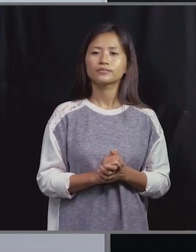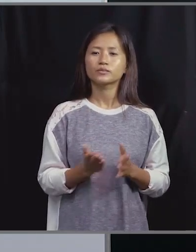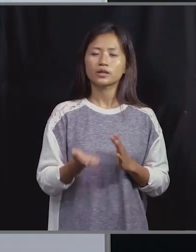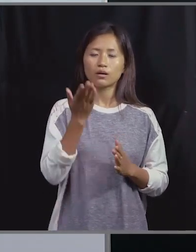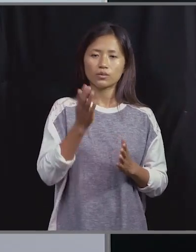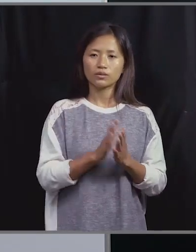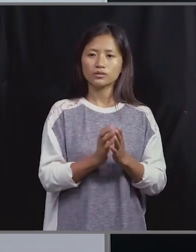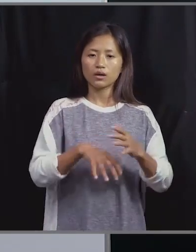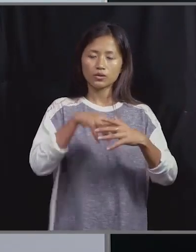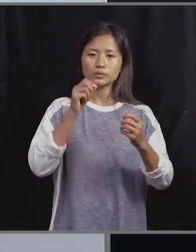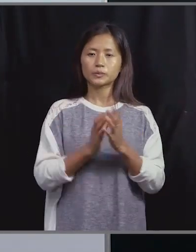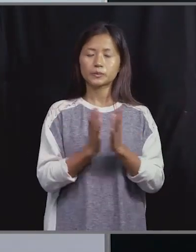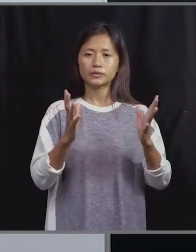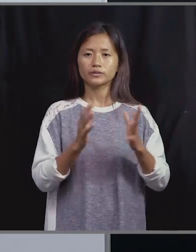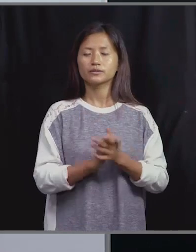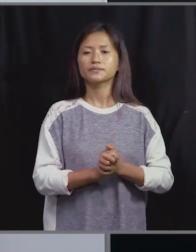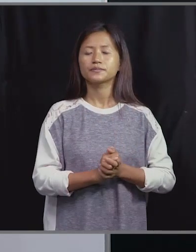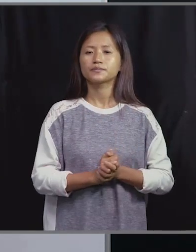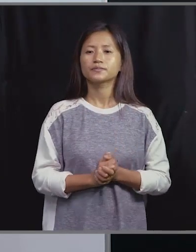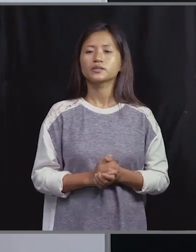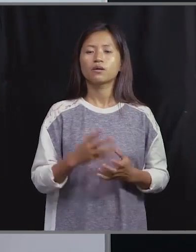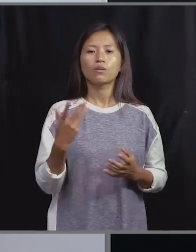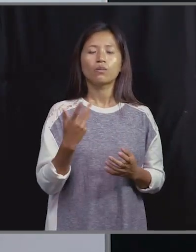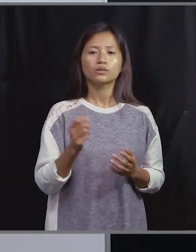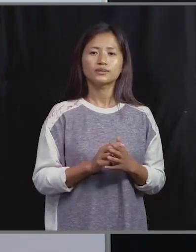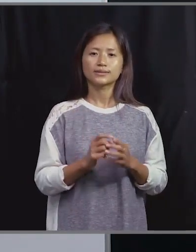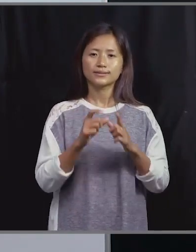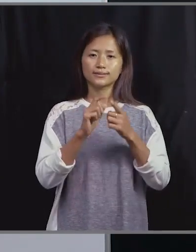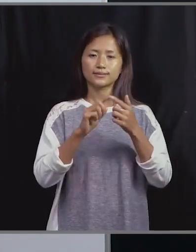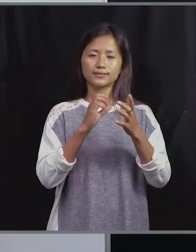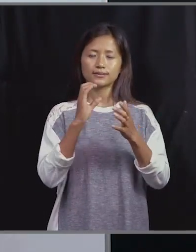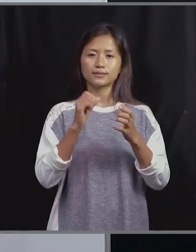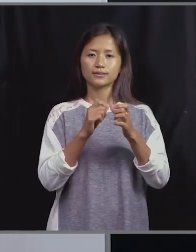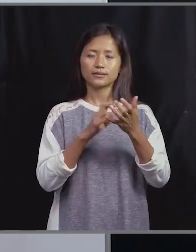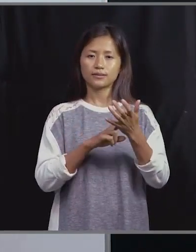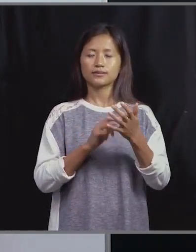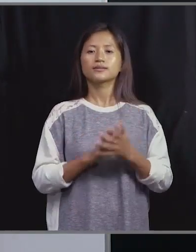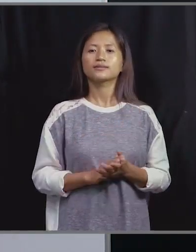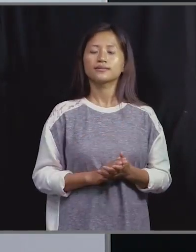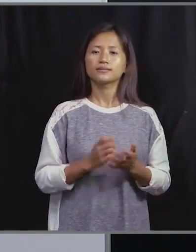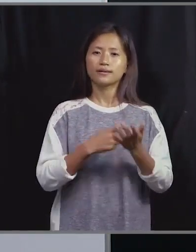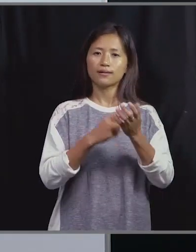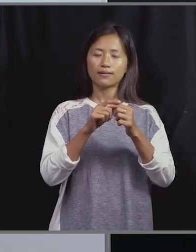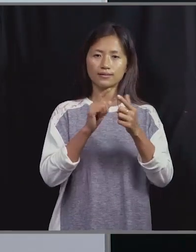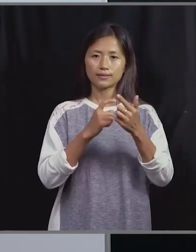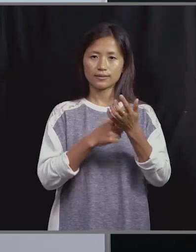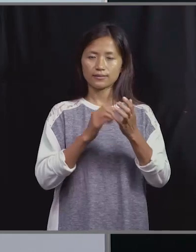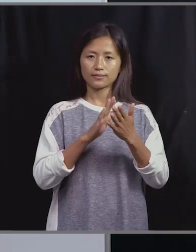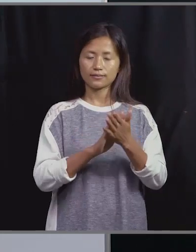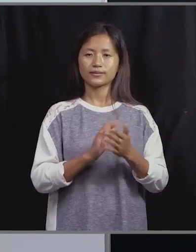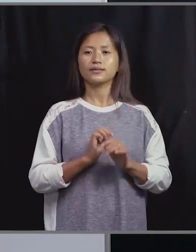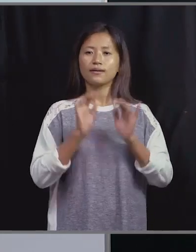uproar or an outburst. So what is this Deccan riot? Where did the Deccan riot